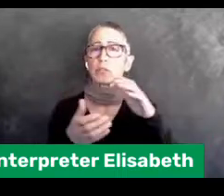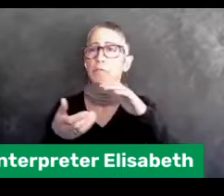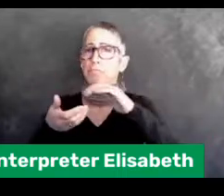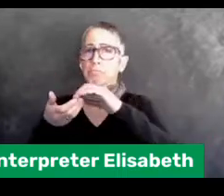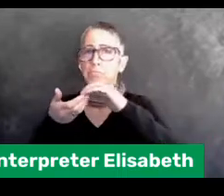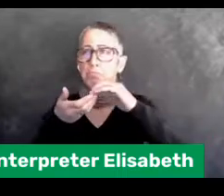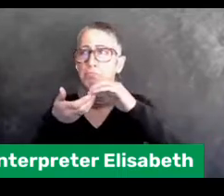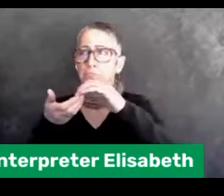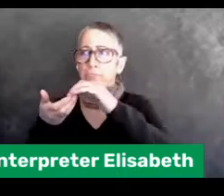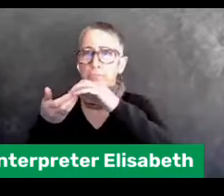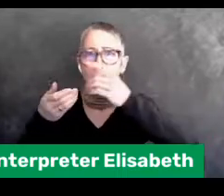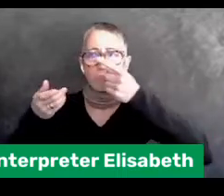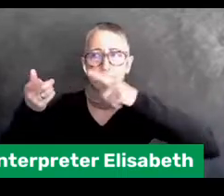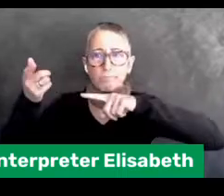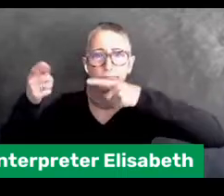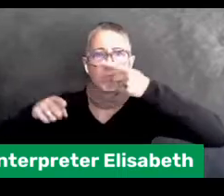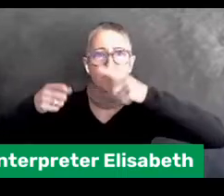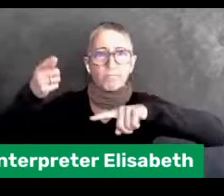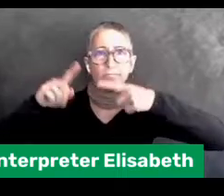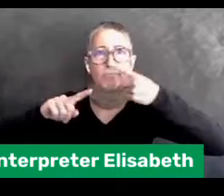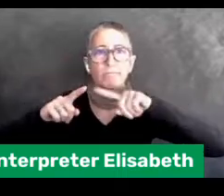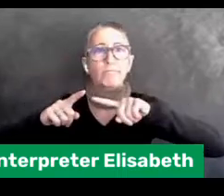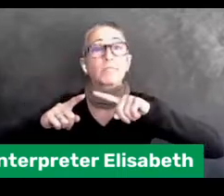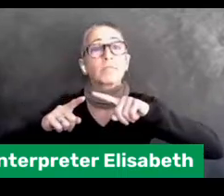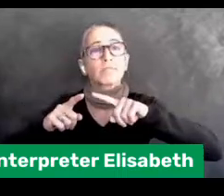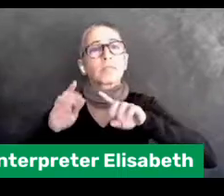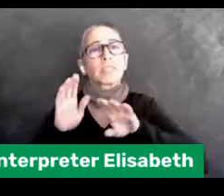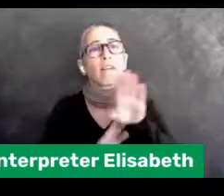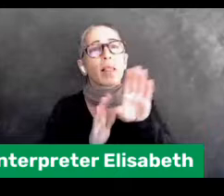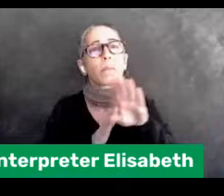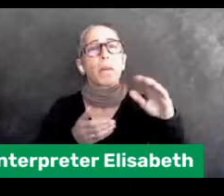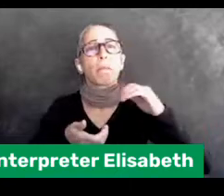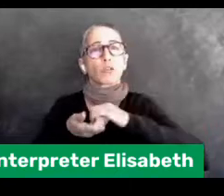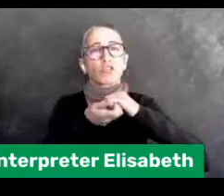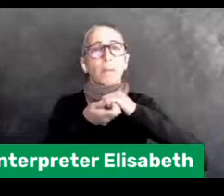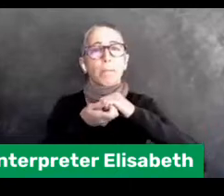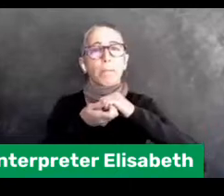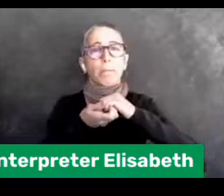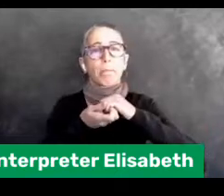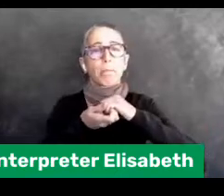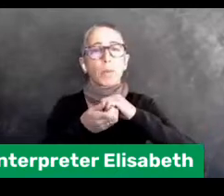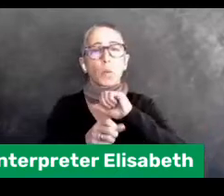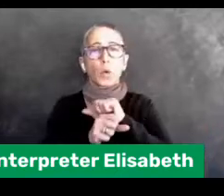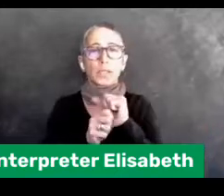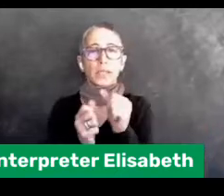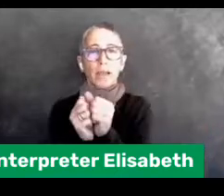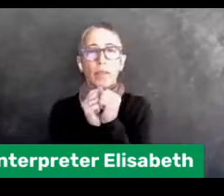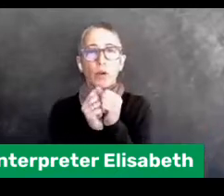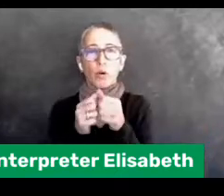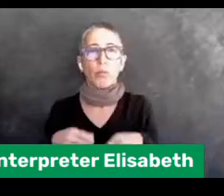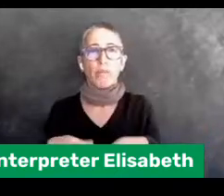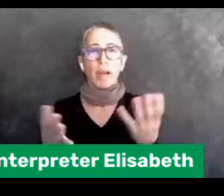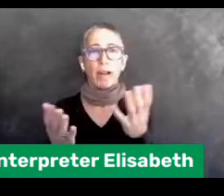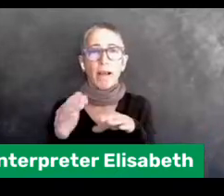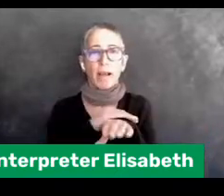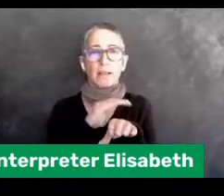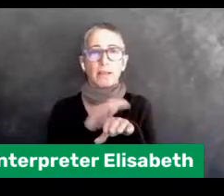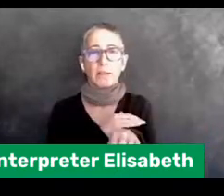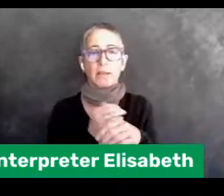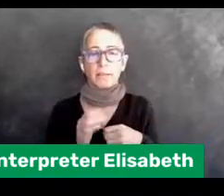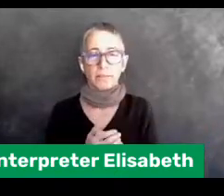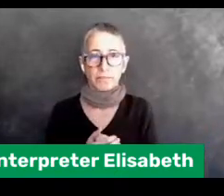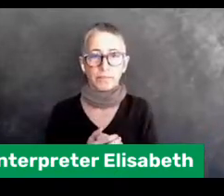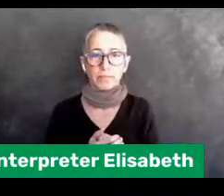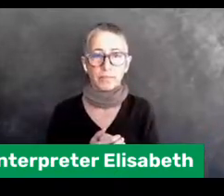and create a partnership amongst each other to be able to provide access to food. It's important that we're getting